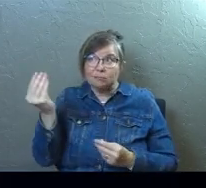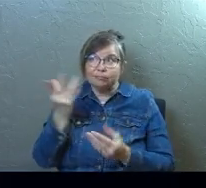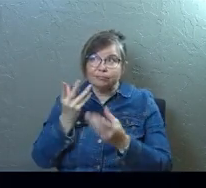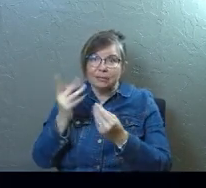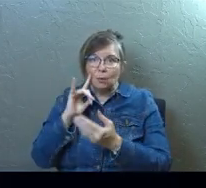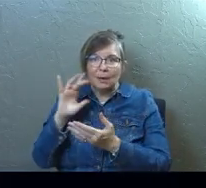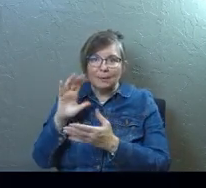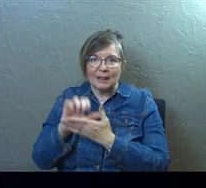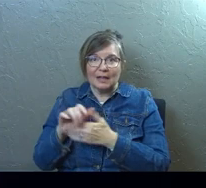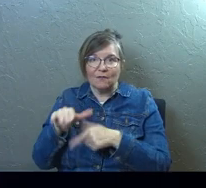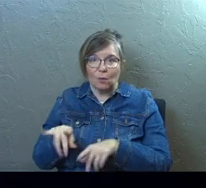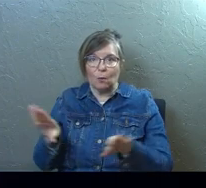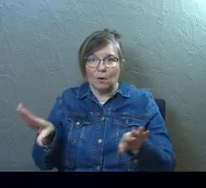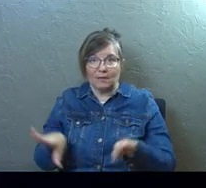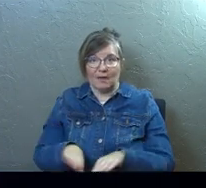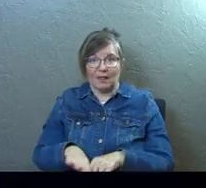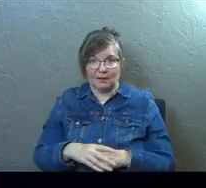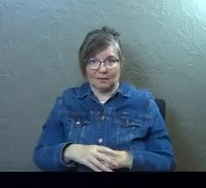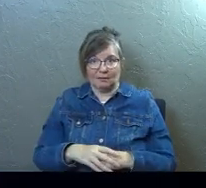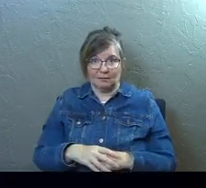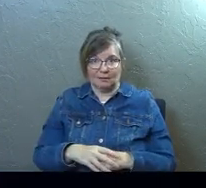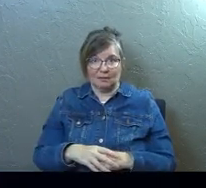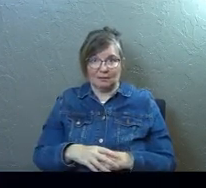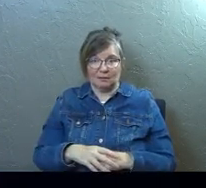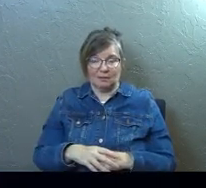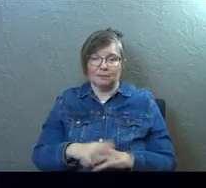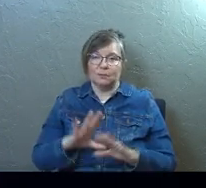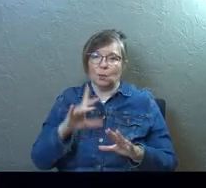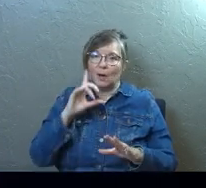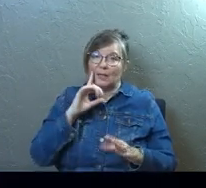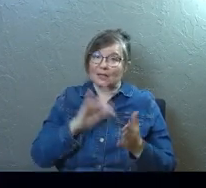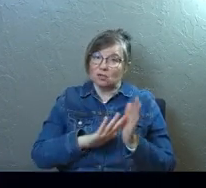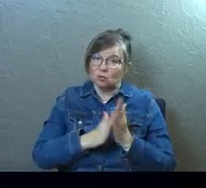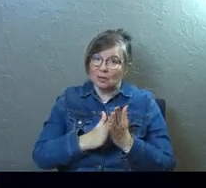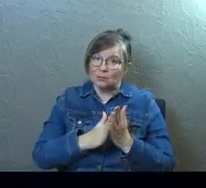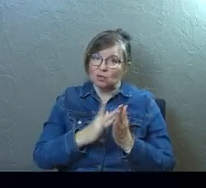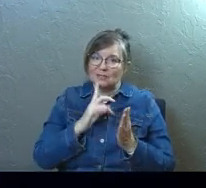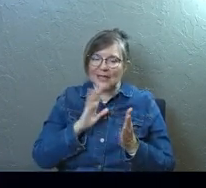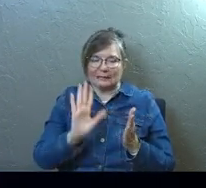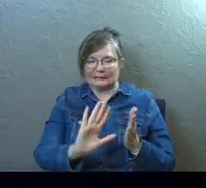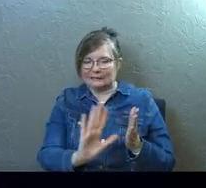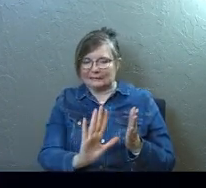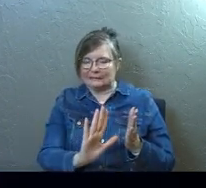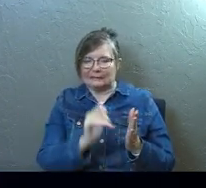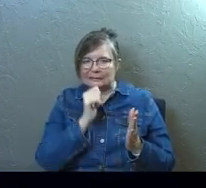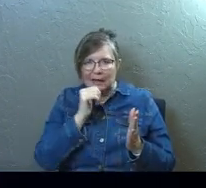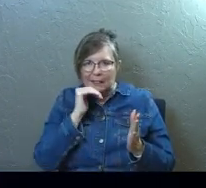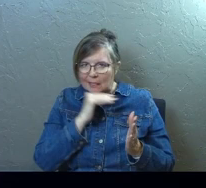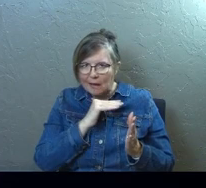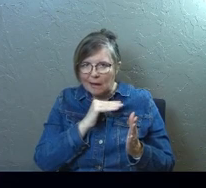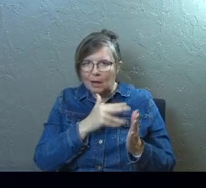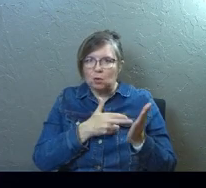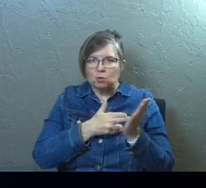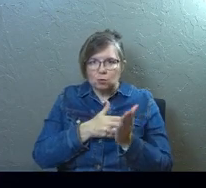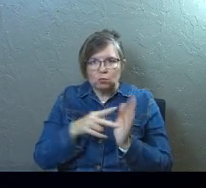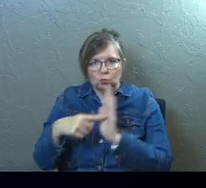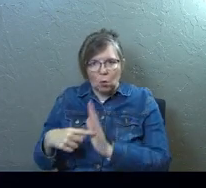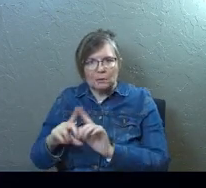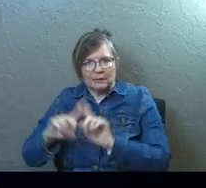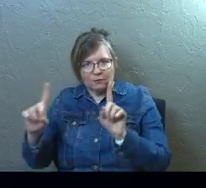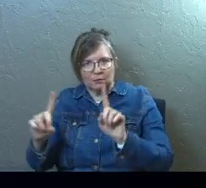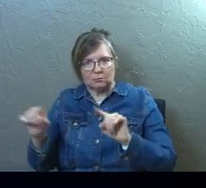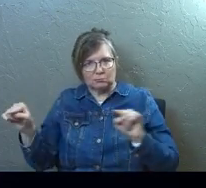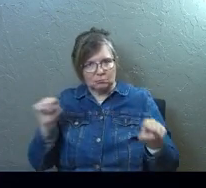we believe while we're in the valley. So I think the scripture comes against those lies, and I think that's part of the healing that he's got for